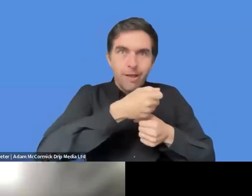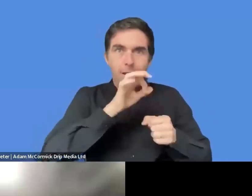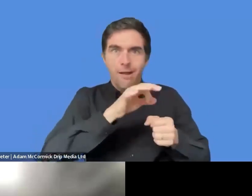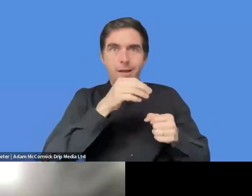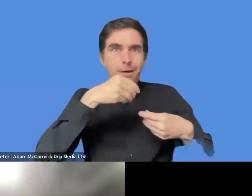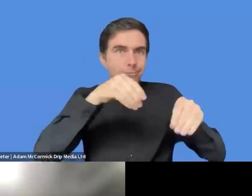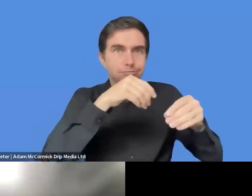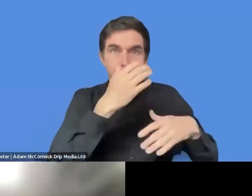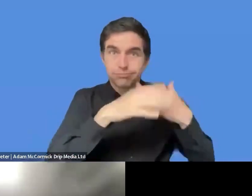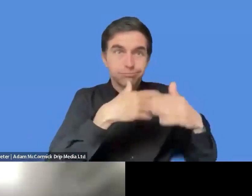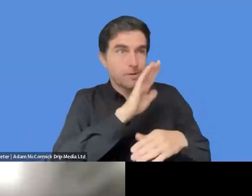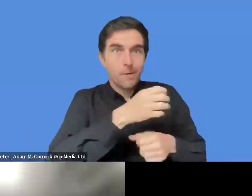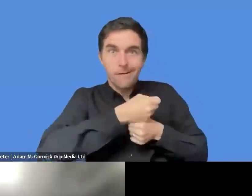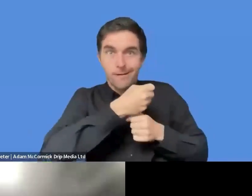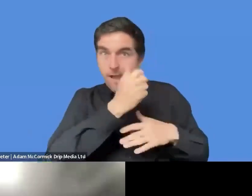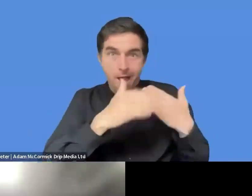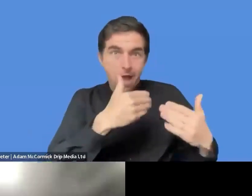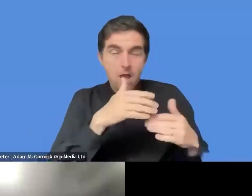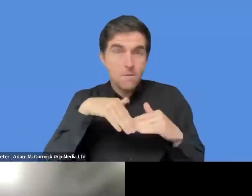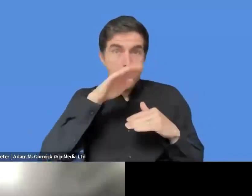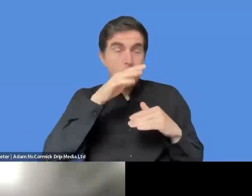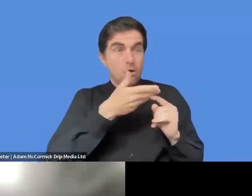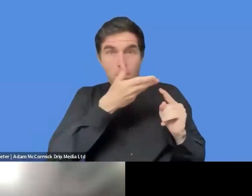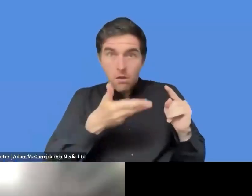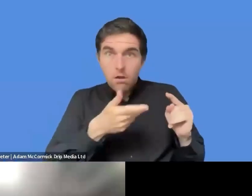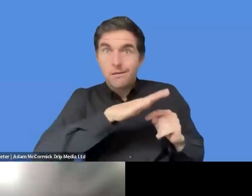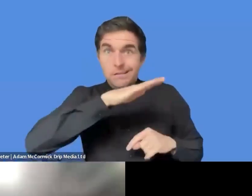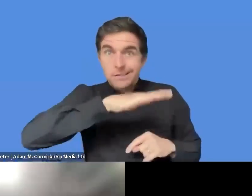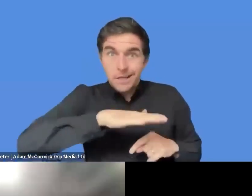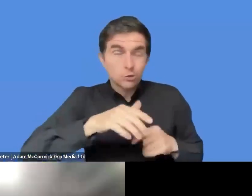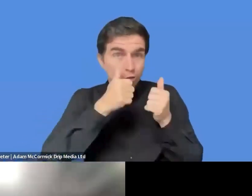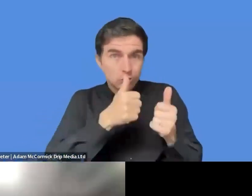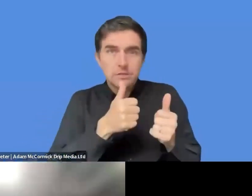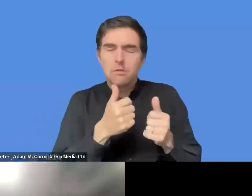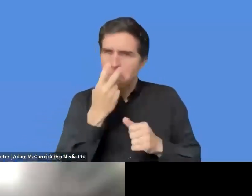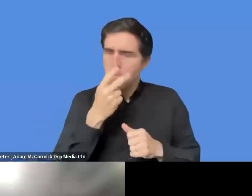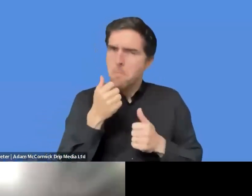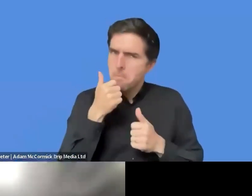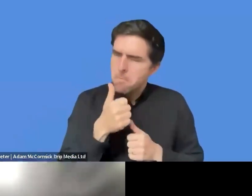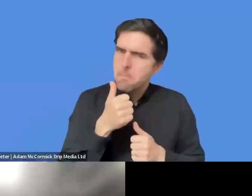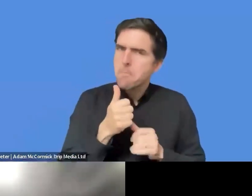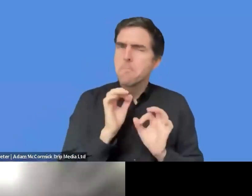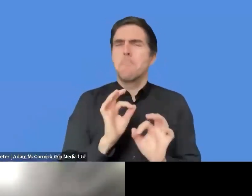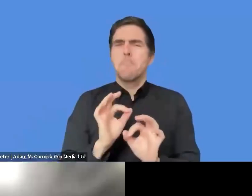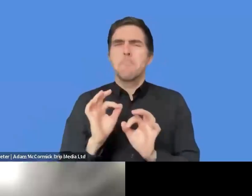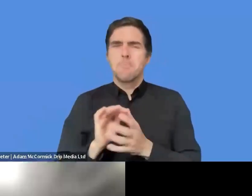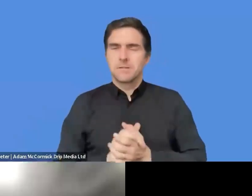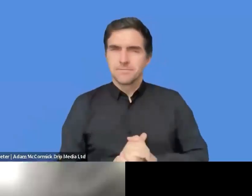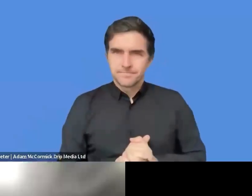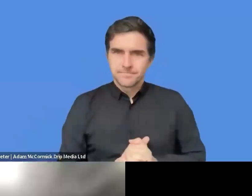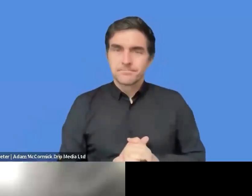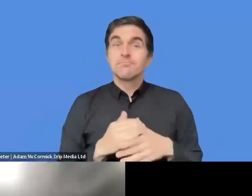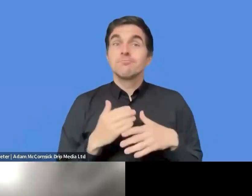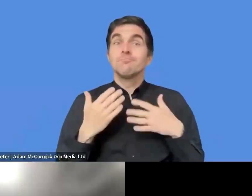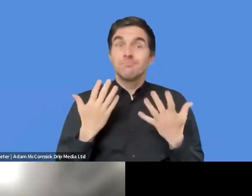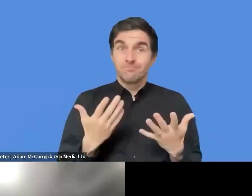on her children. I think very interesting. Participant, before we go to the next, I want